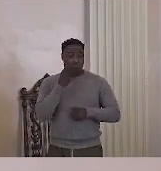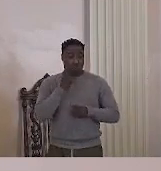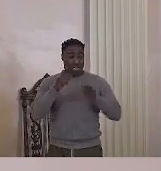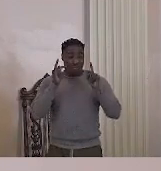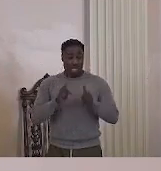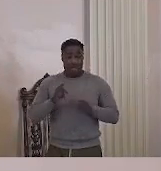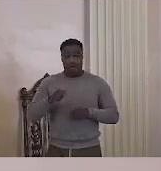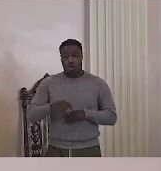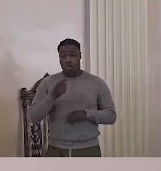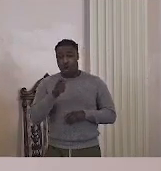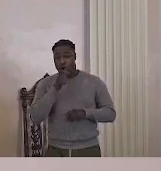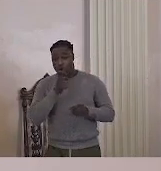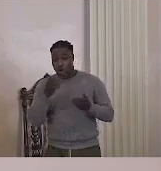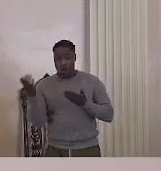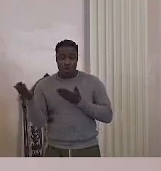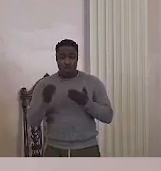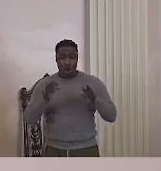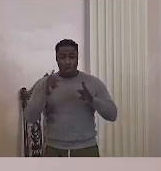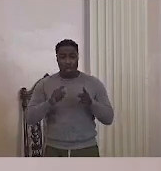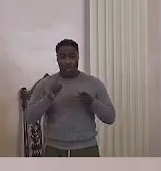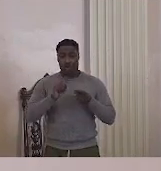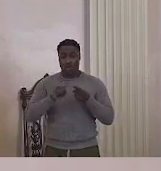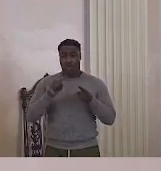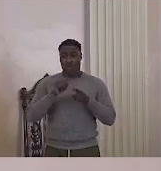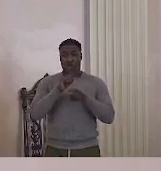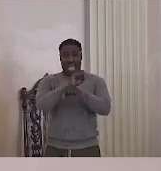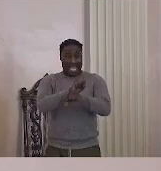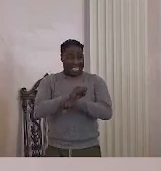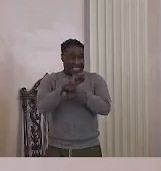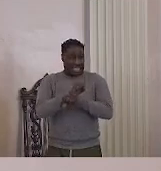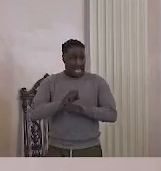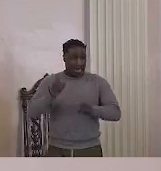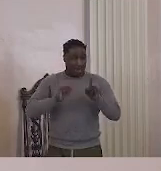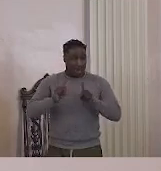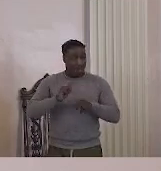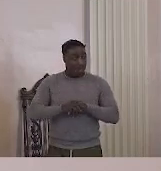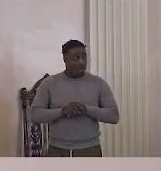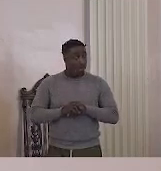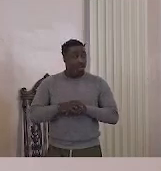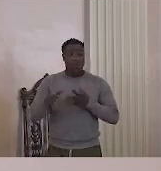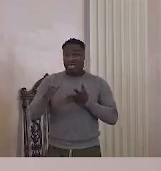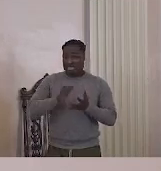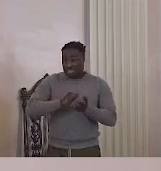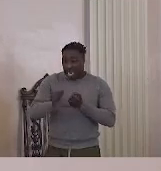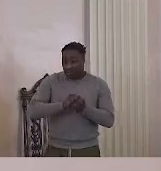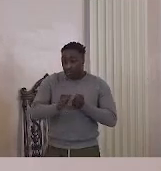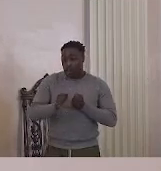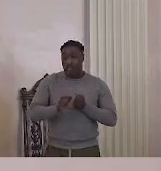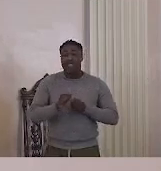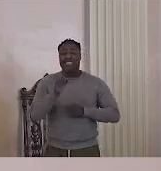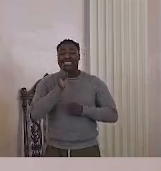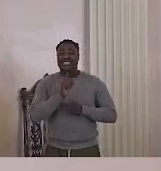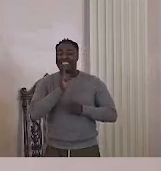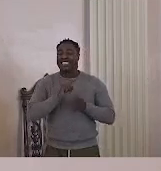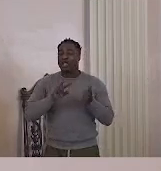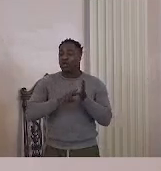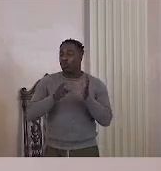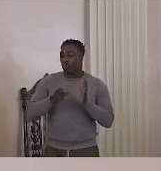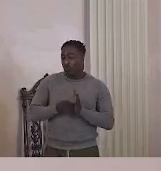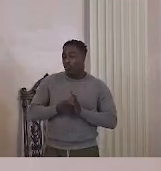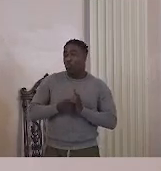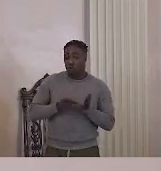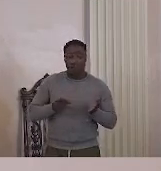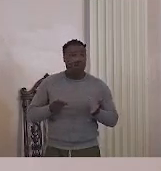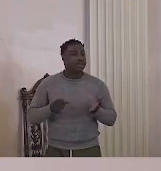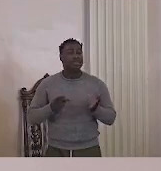in settlers and enslaved peoples, were in damaging single-purpose narratives